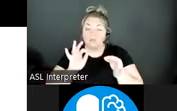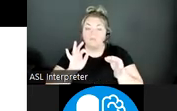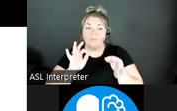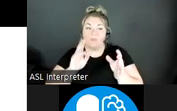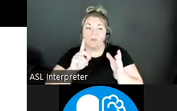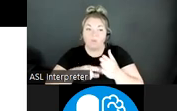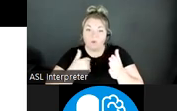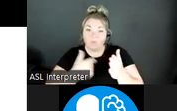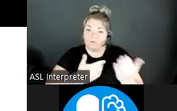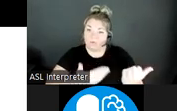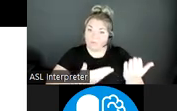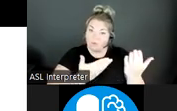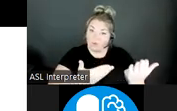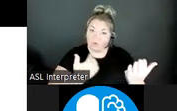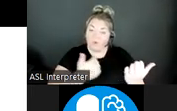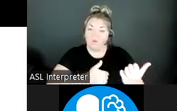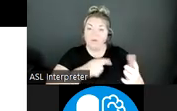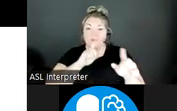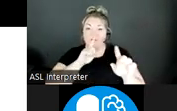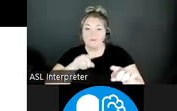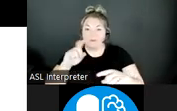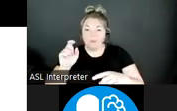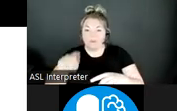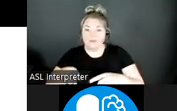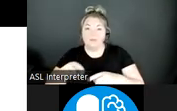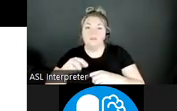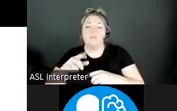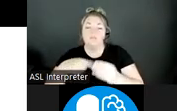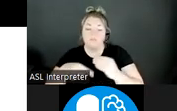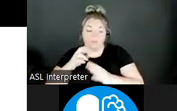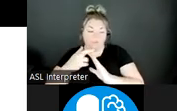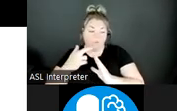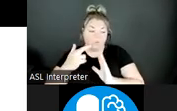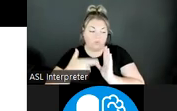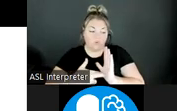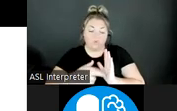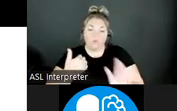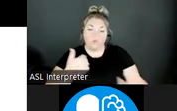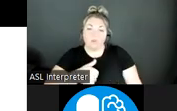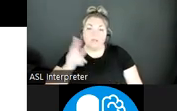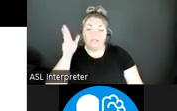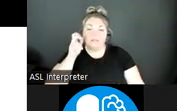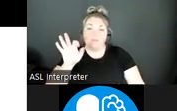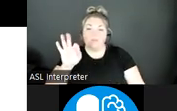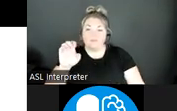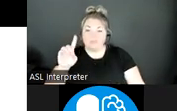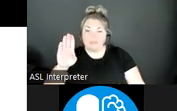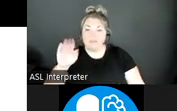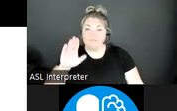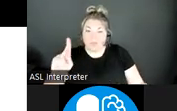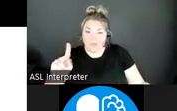are proposing. We were answering questions about those rules, and we were listening to feedback and